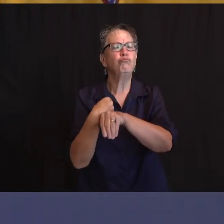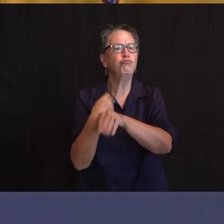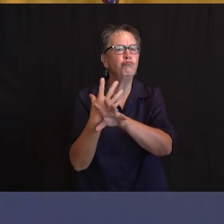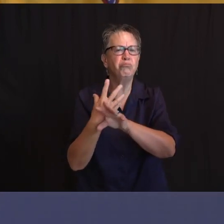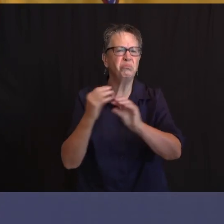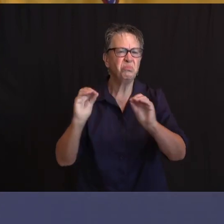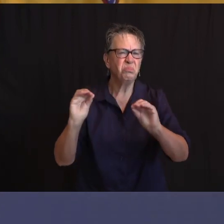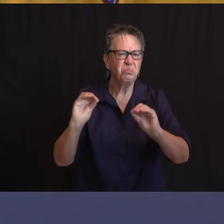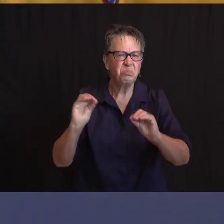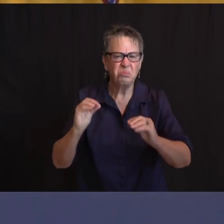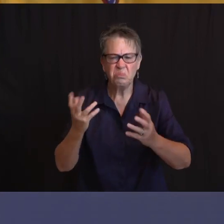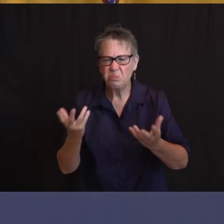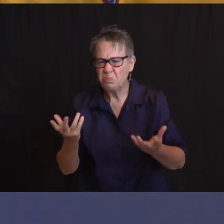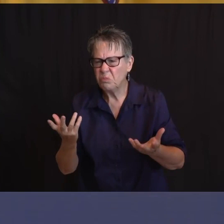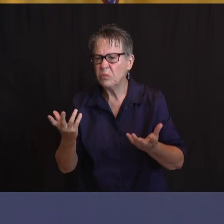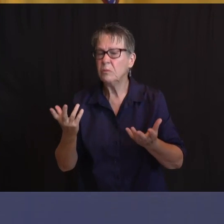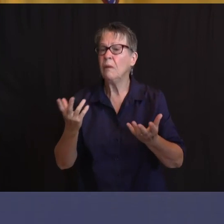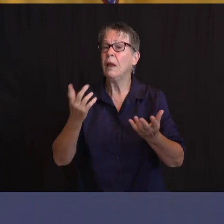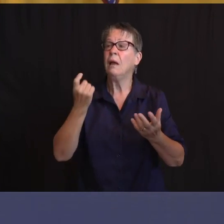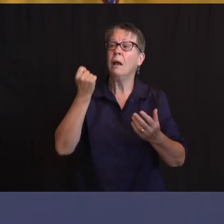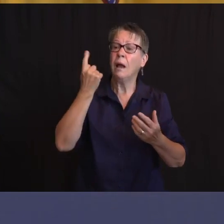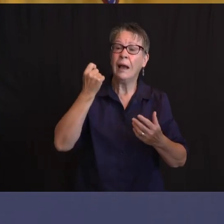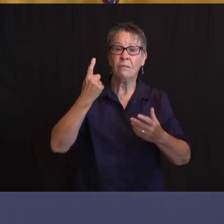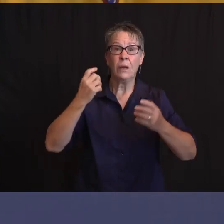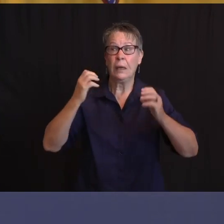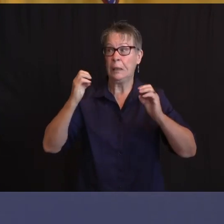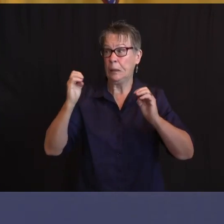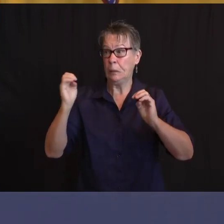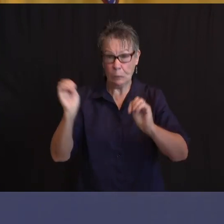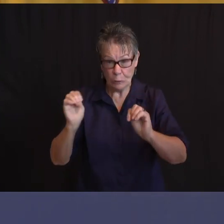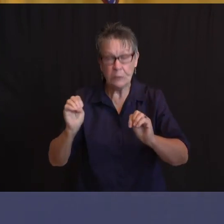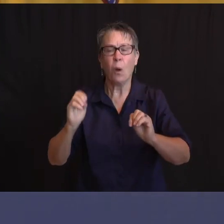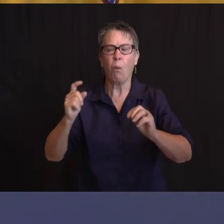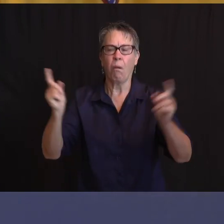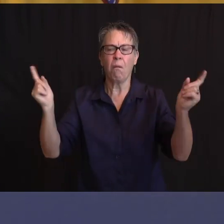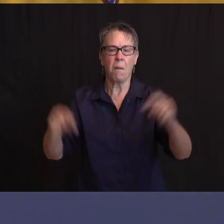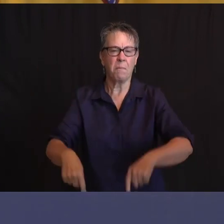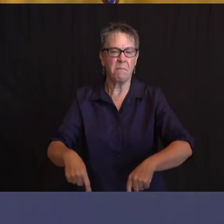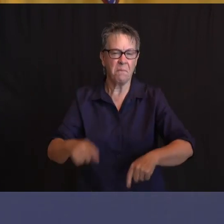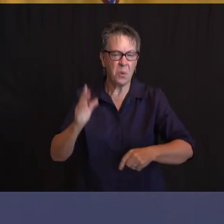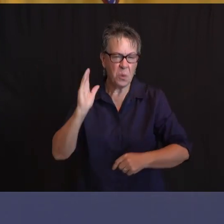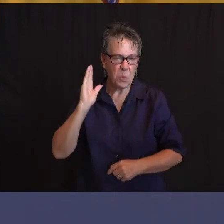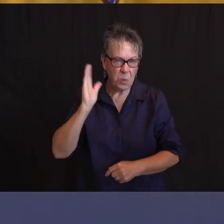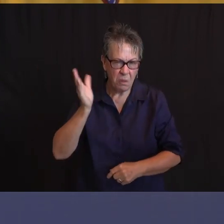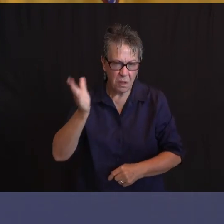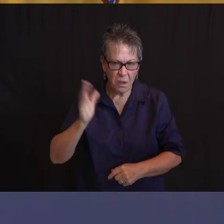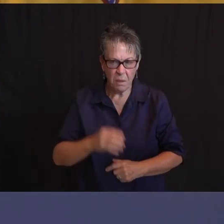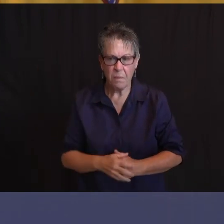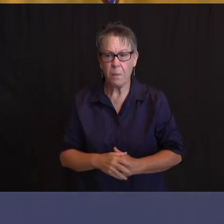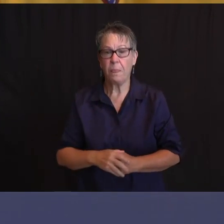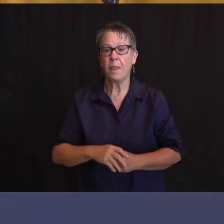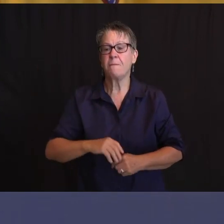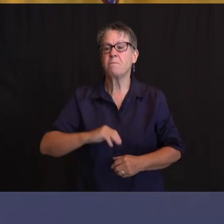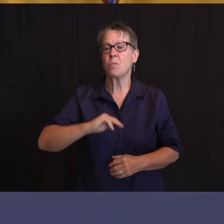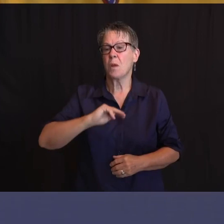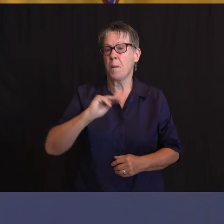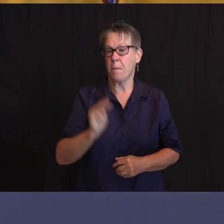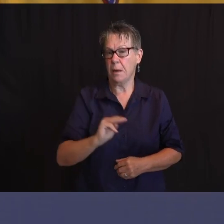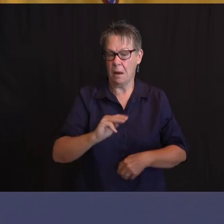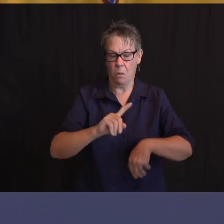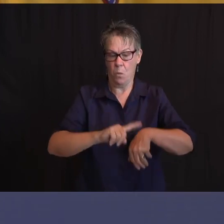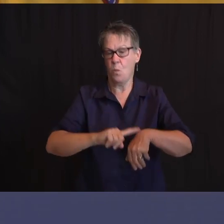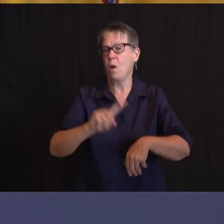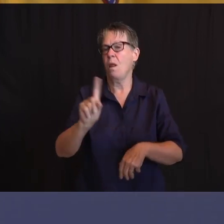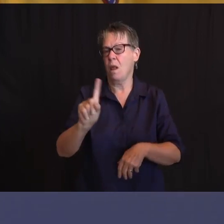Otherwise, we know at this point there's no White House call on Monday, so we'll be here at 1 o'clock in this room, unless we hear otherwise